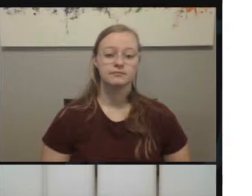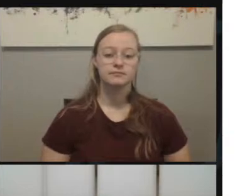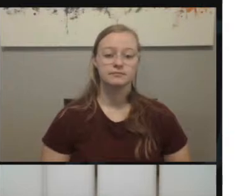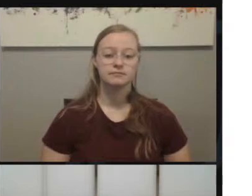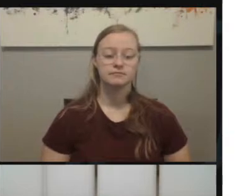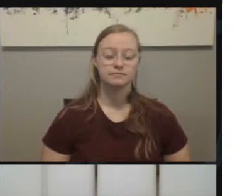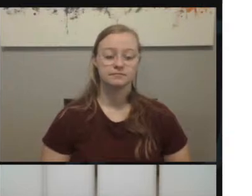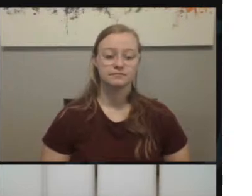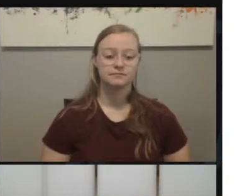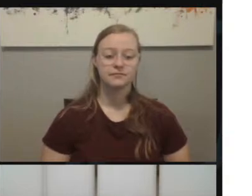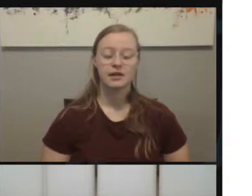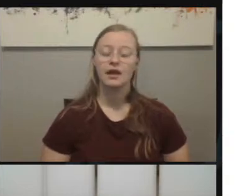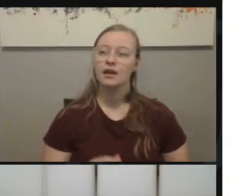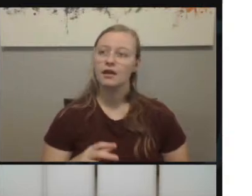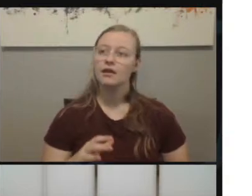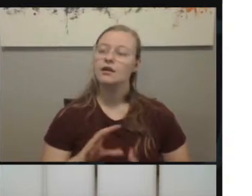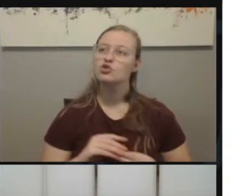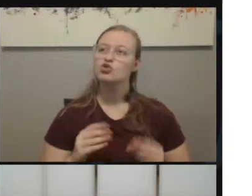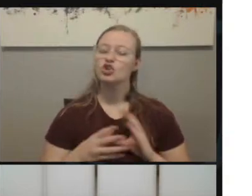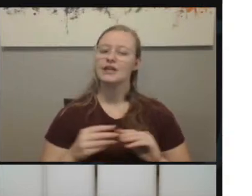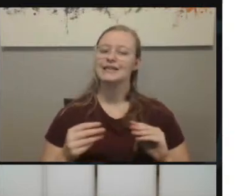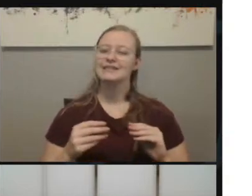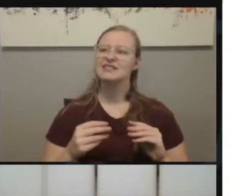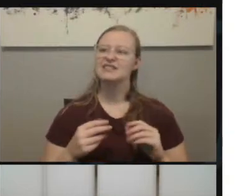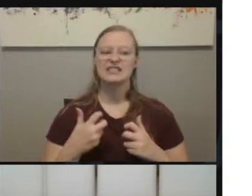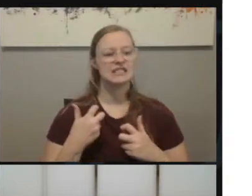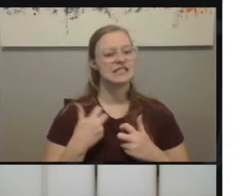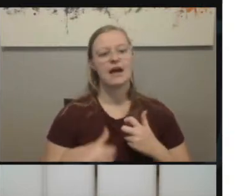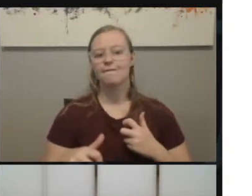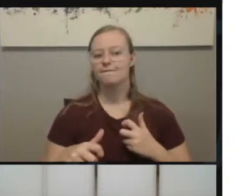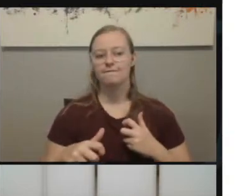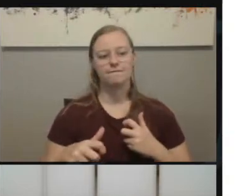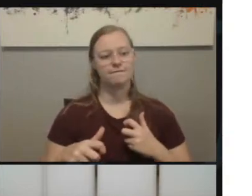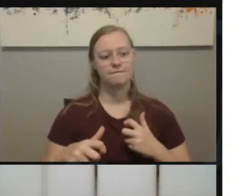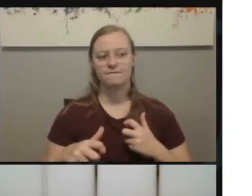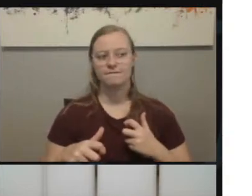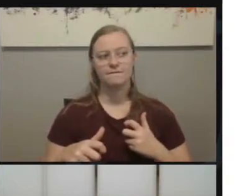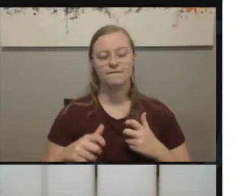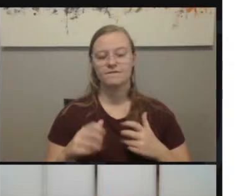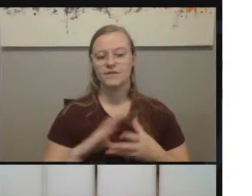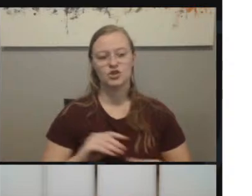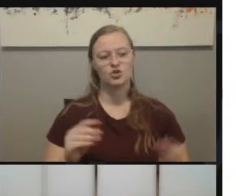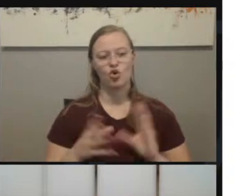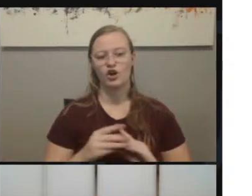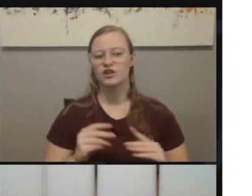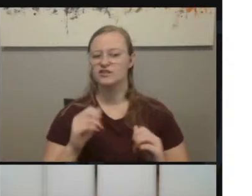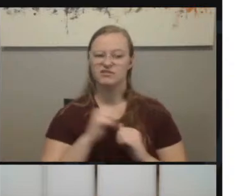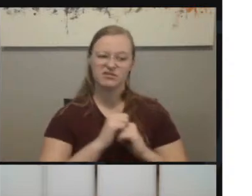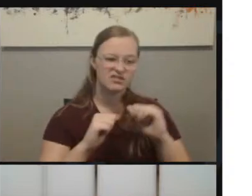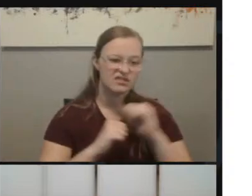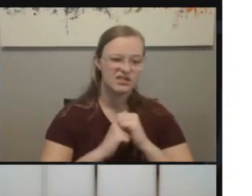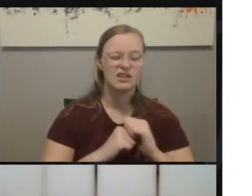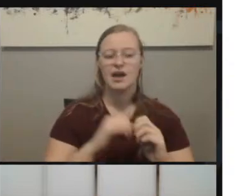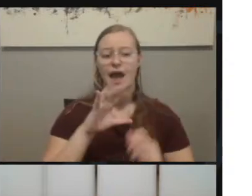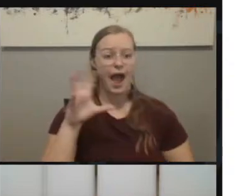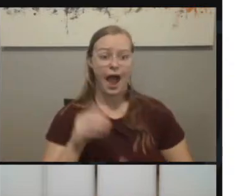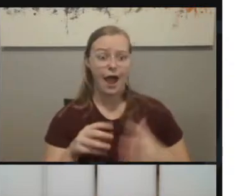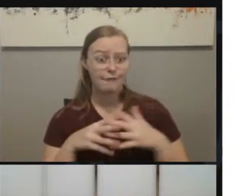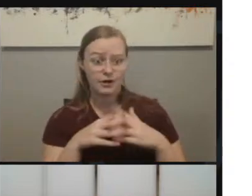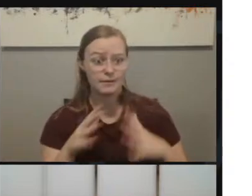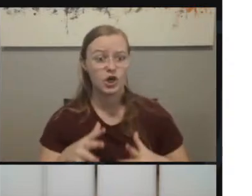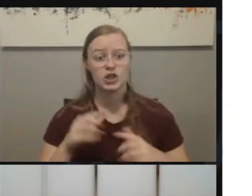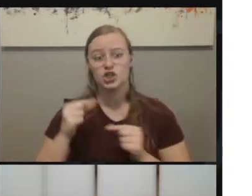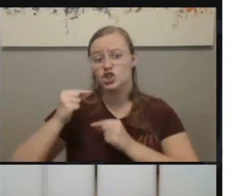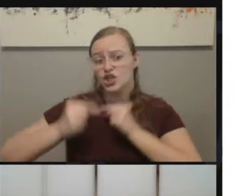is a very difficult story to reconstruct. Anyone who's tried to do African-American genealogy